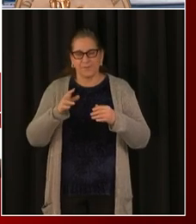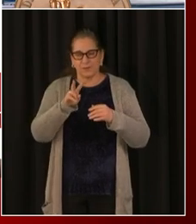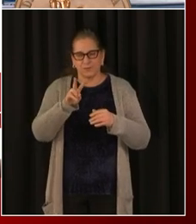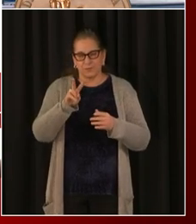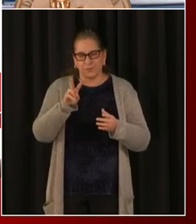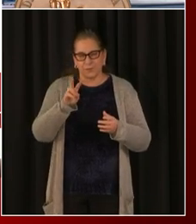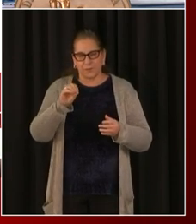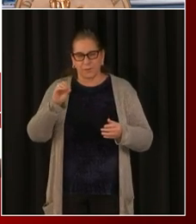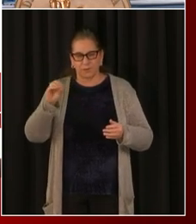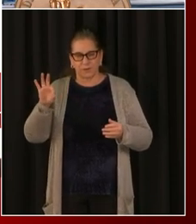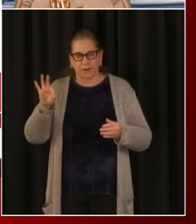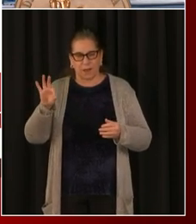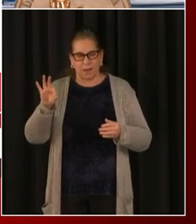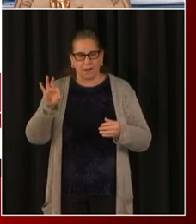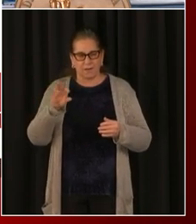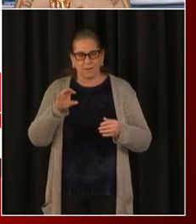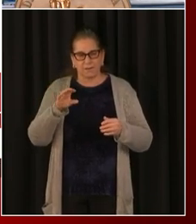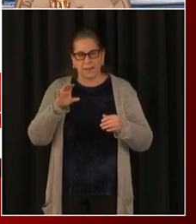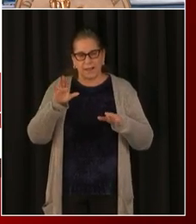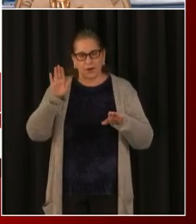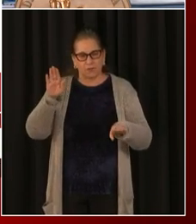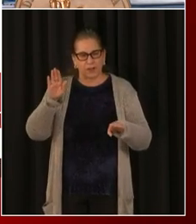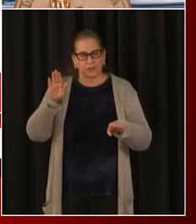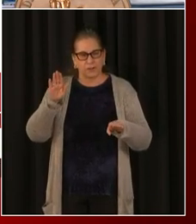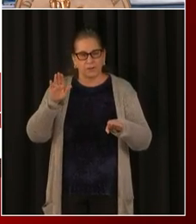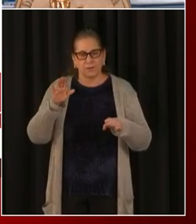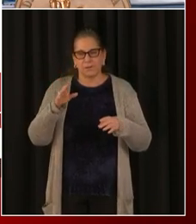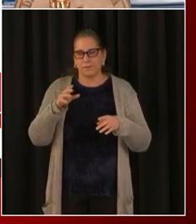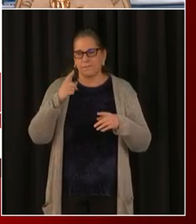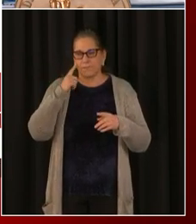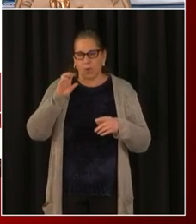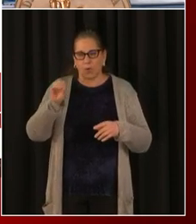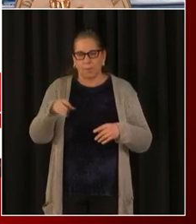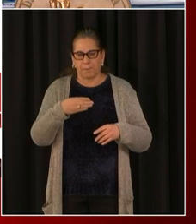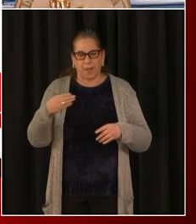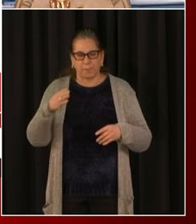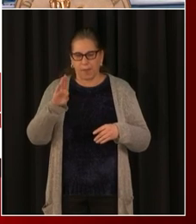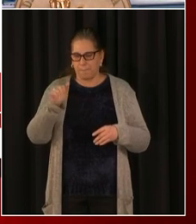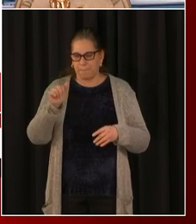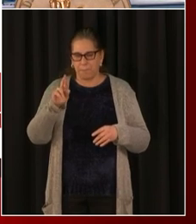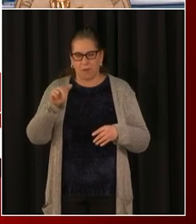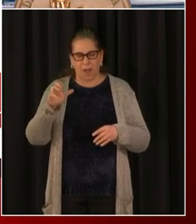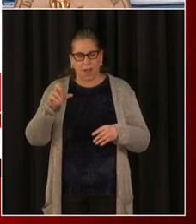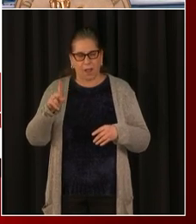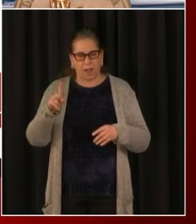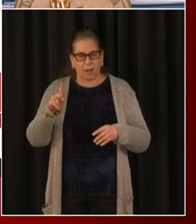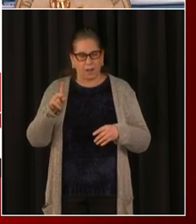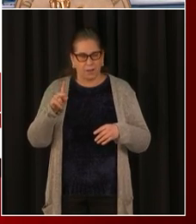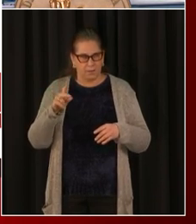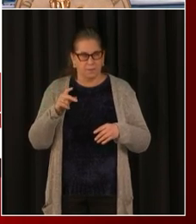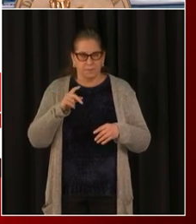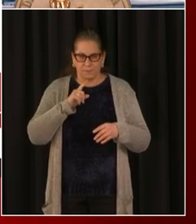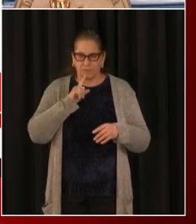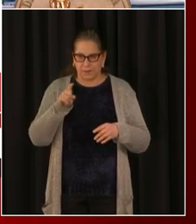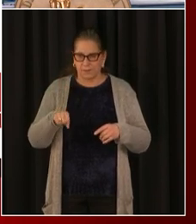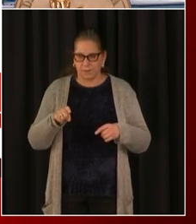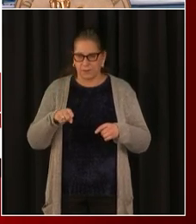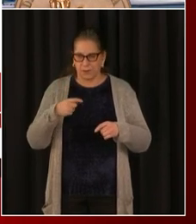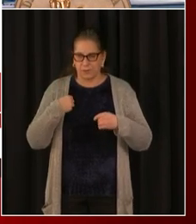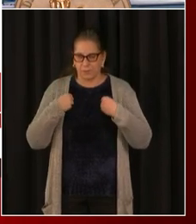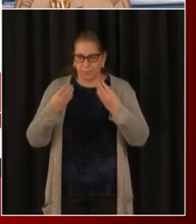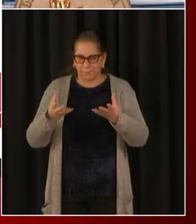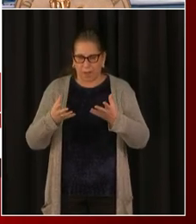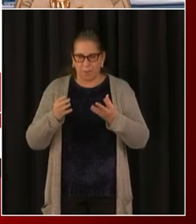of President Barack Obama. This is necessary because the inauguration poses several unprecedented challenges